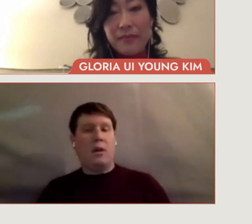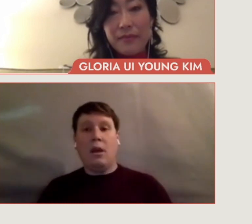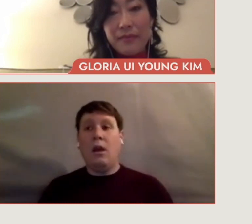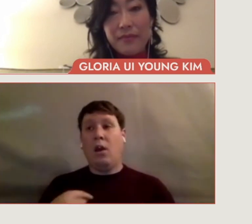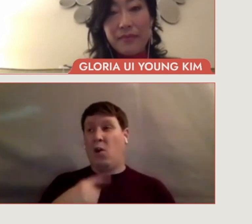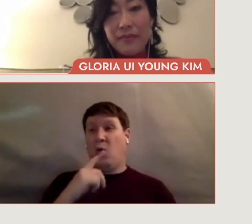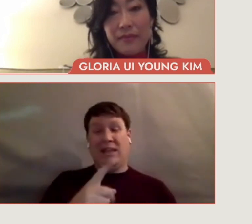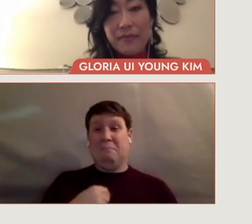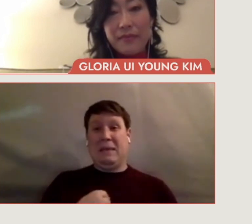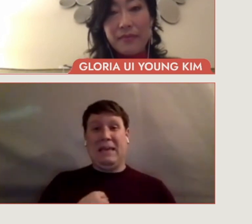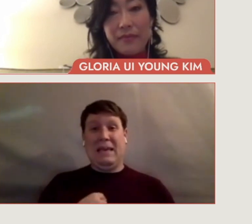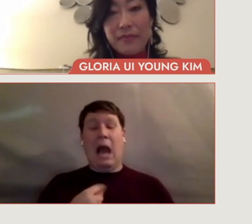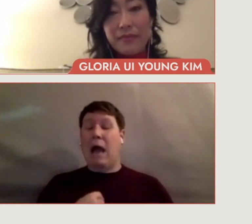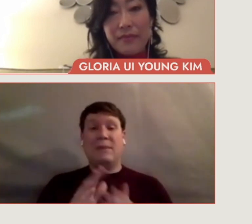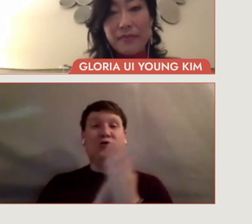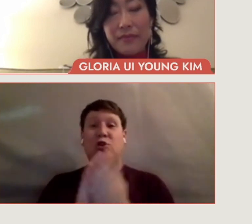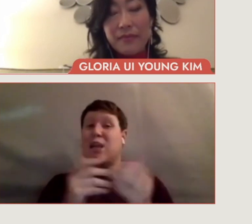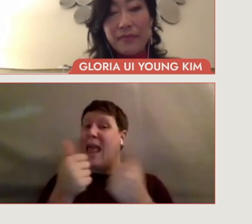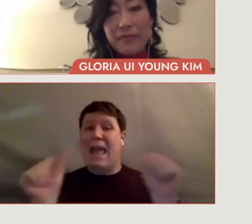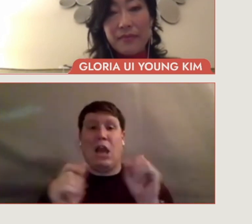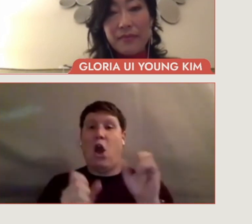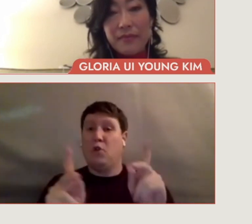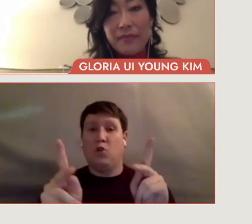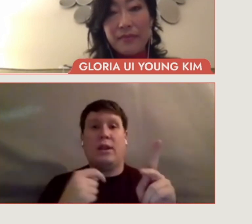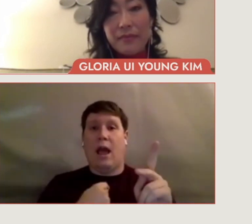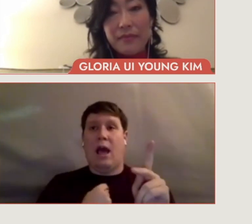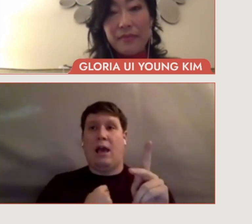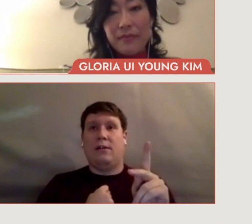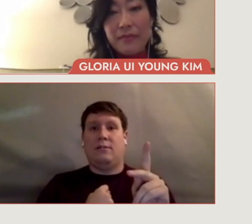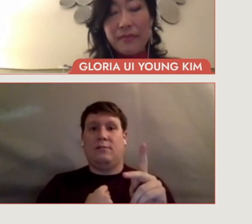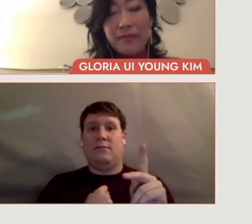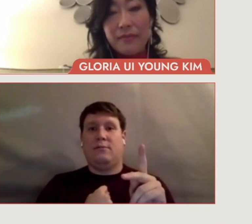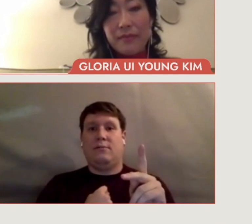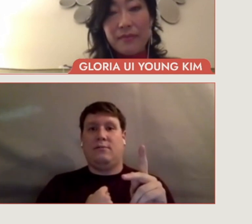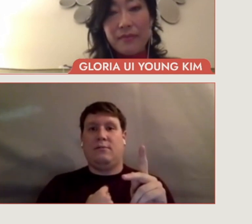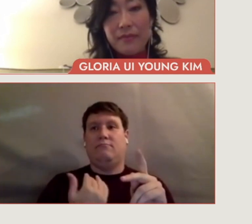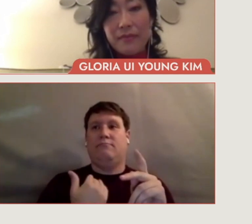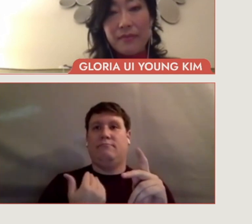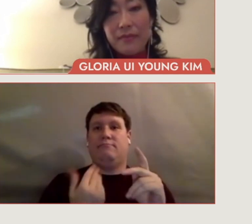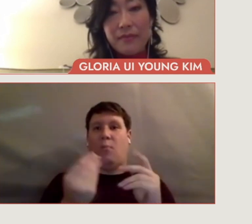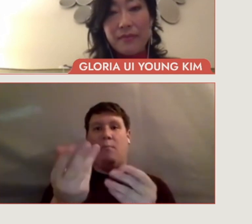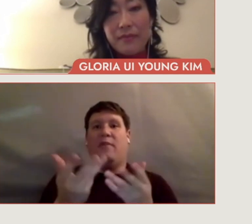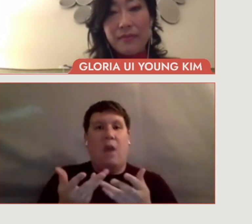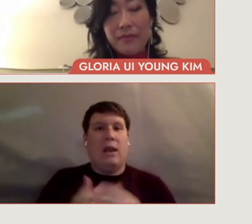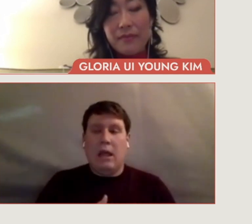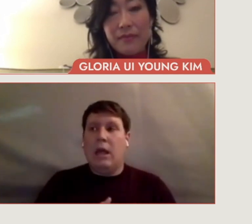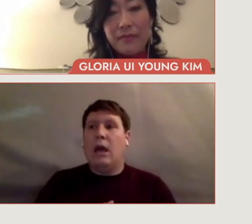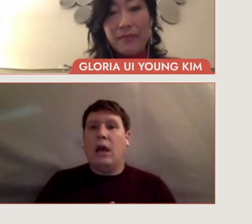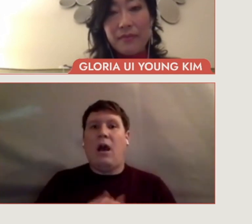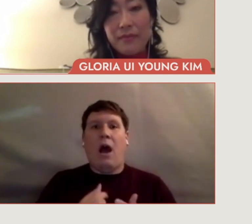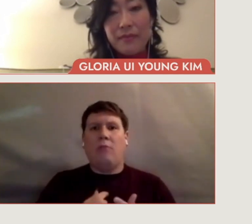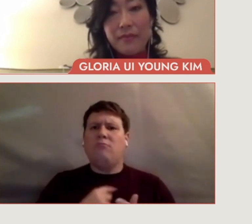interested in any opportunity that I get. But yeah, I am curious, to kind of be more in TV and